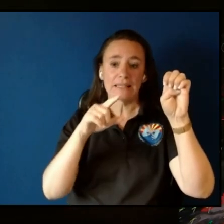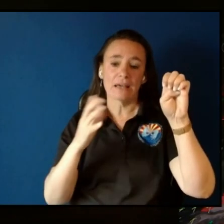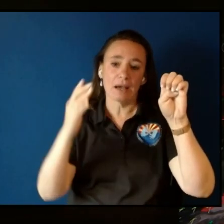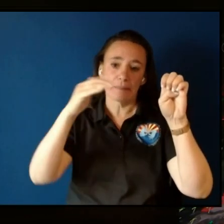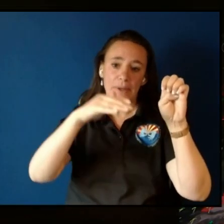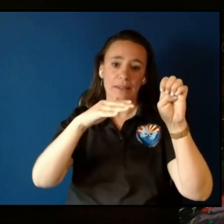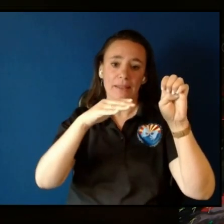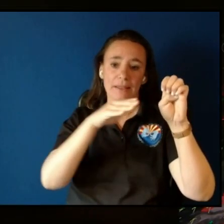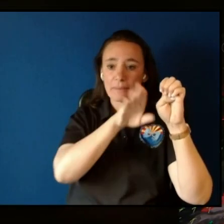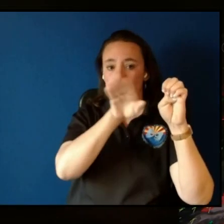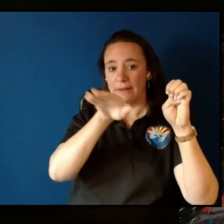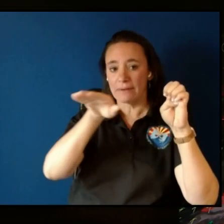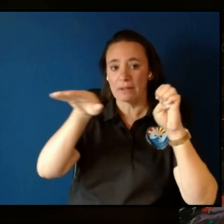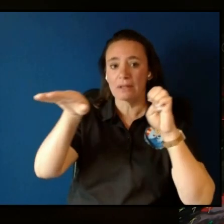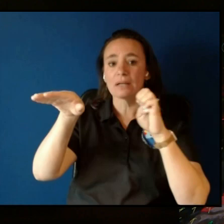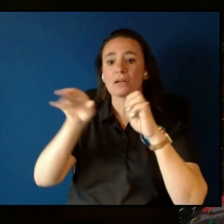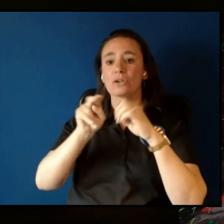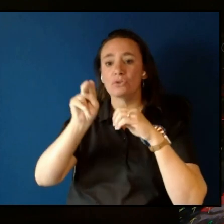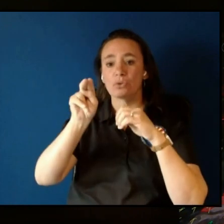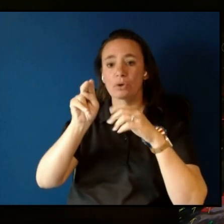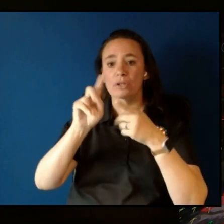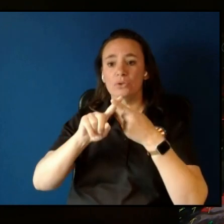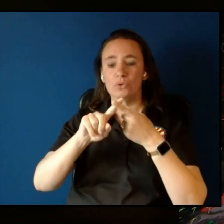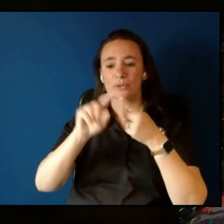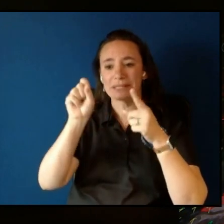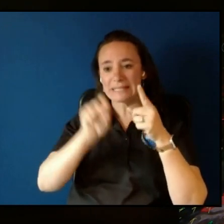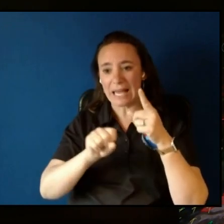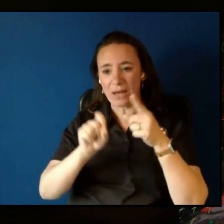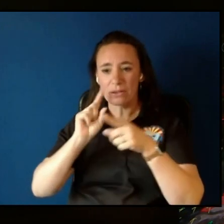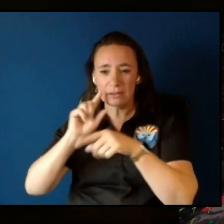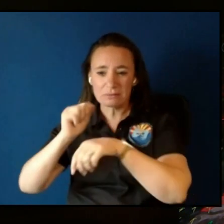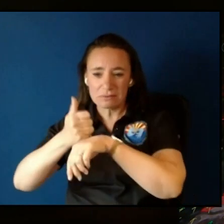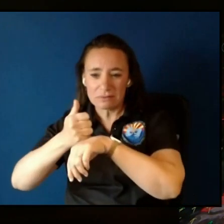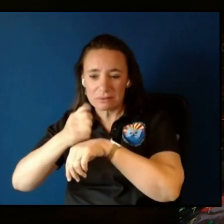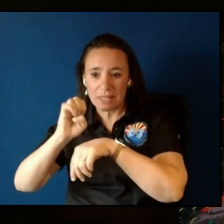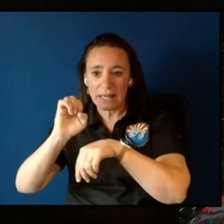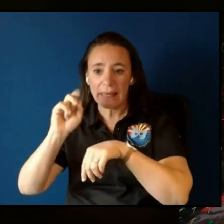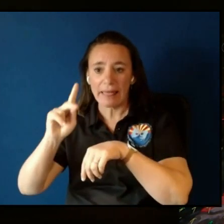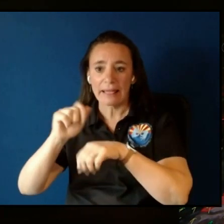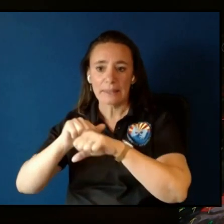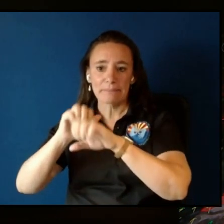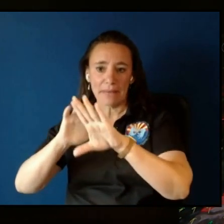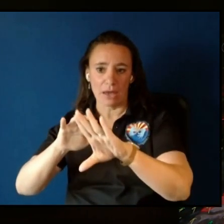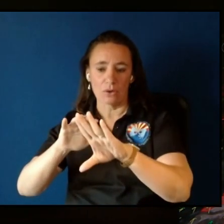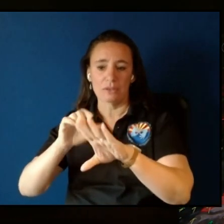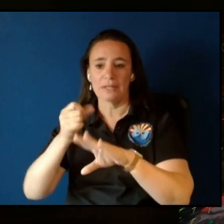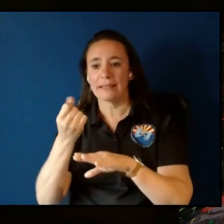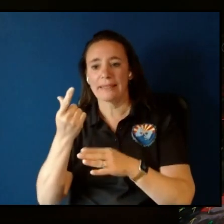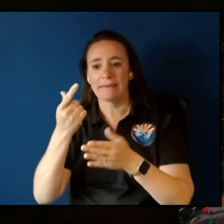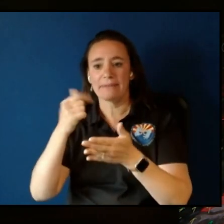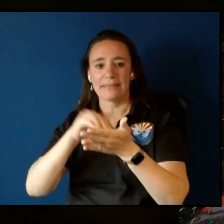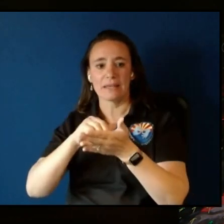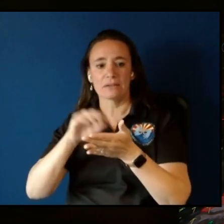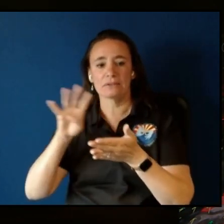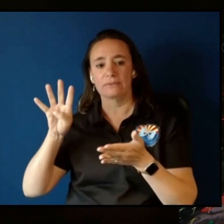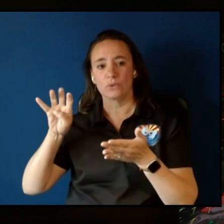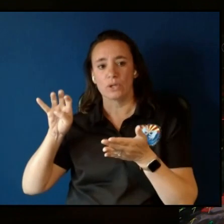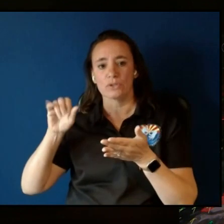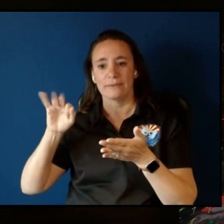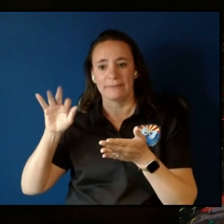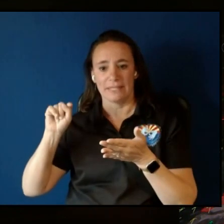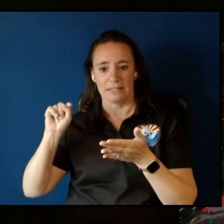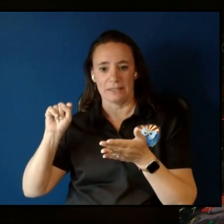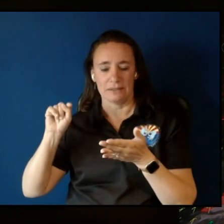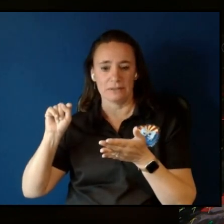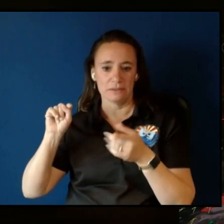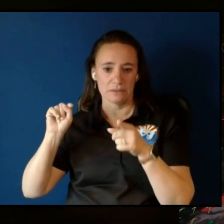And here's that station that I just showed you, Elk Mountain. It's up here on the top of Elk Mountain at 11,400 feet. And then we also have another station